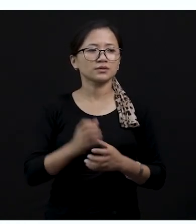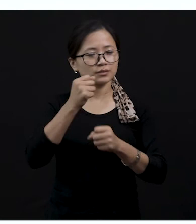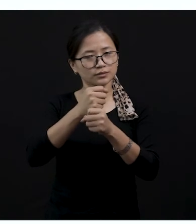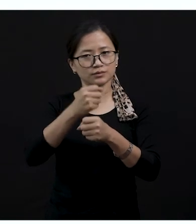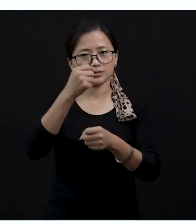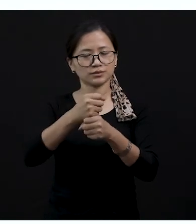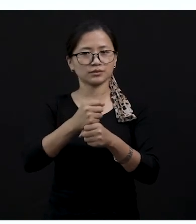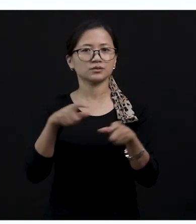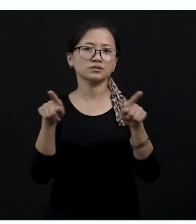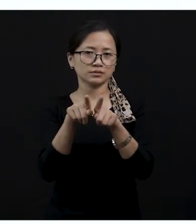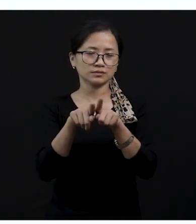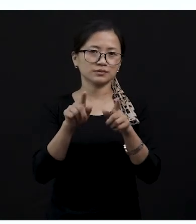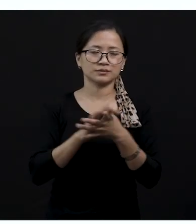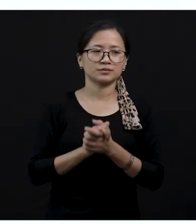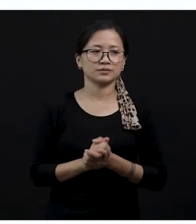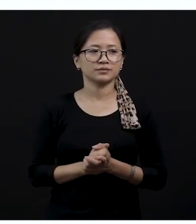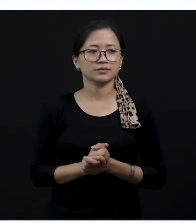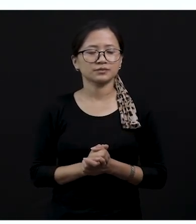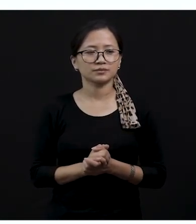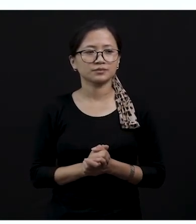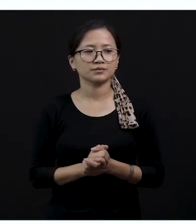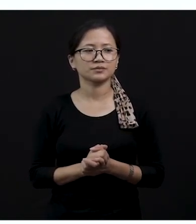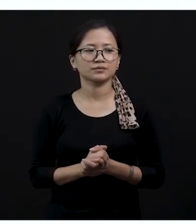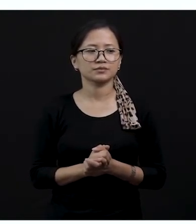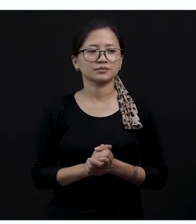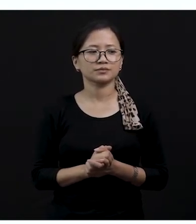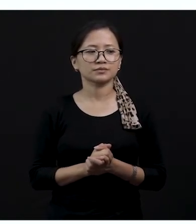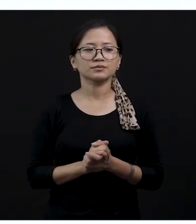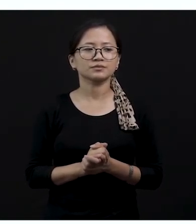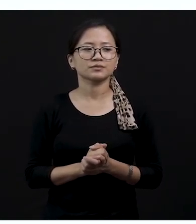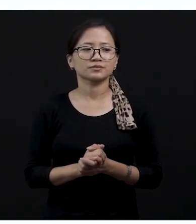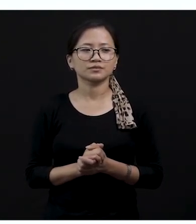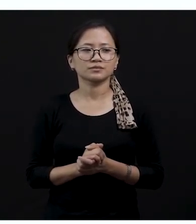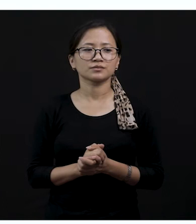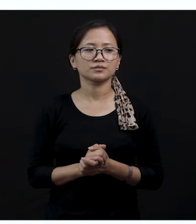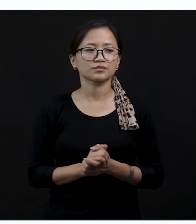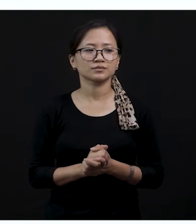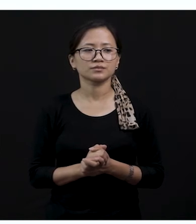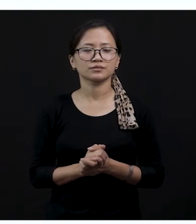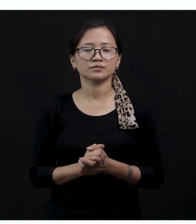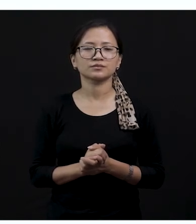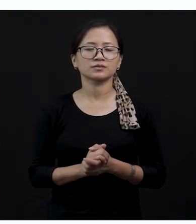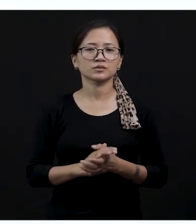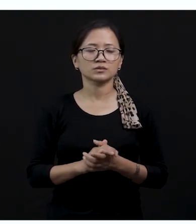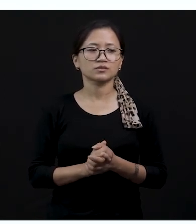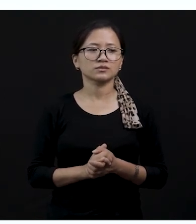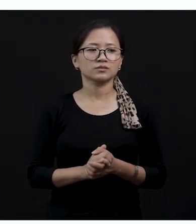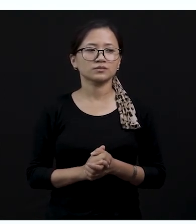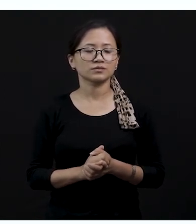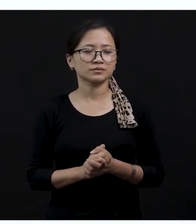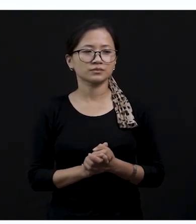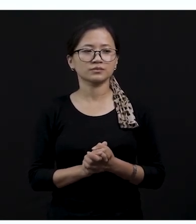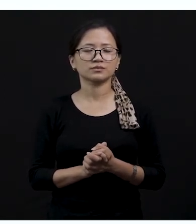G, okay? Since we have taken F, now we will take G. So duff, loved, and respond